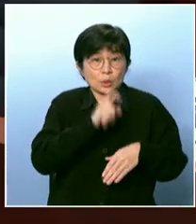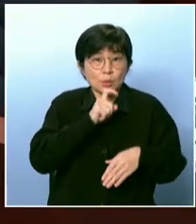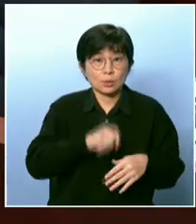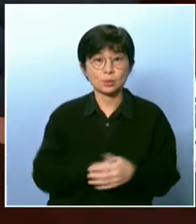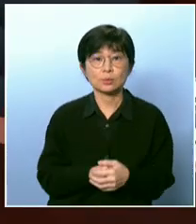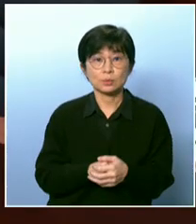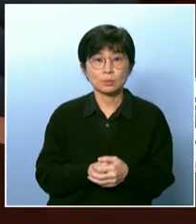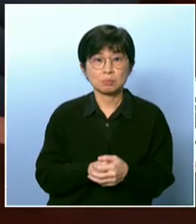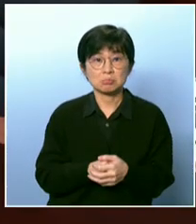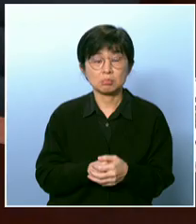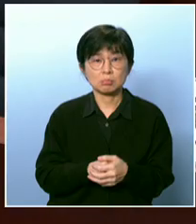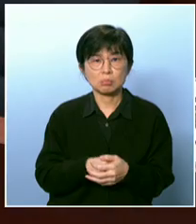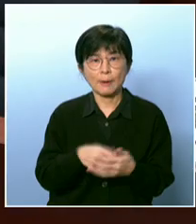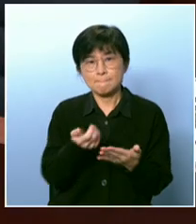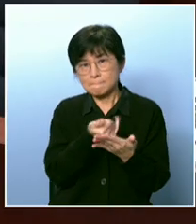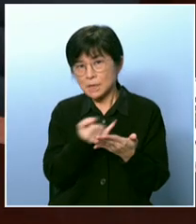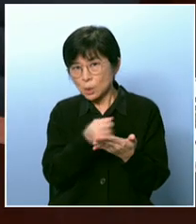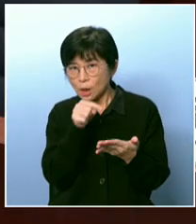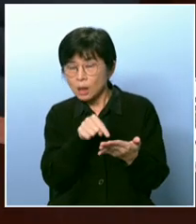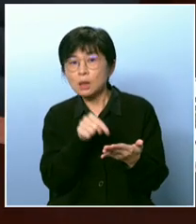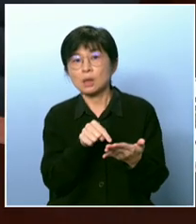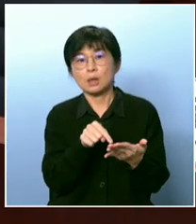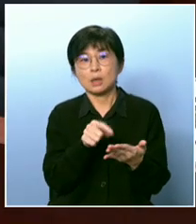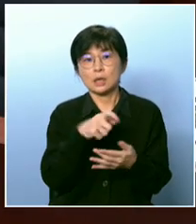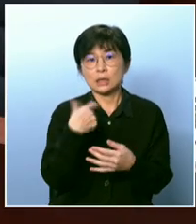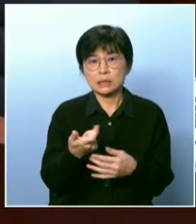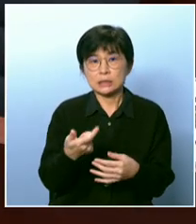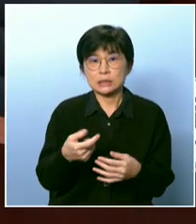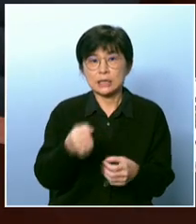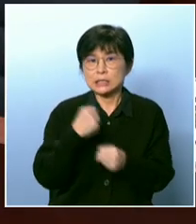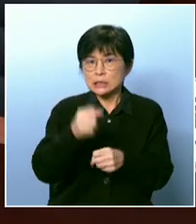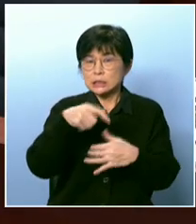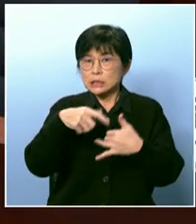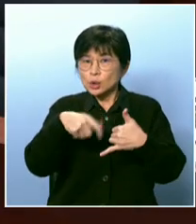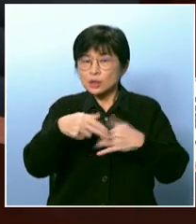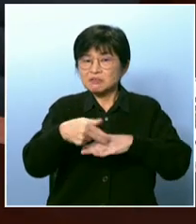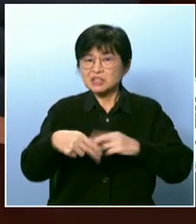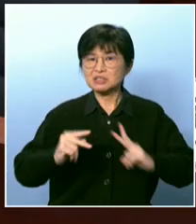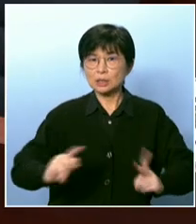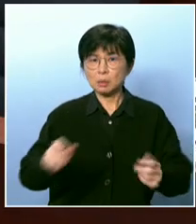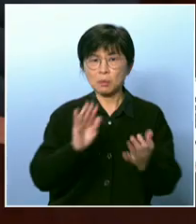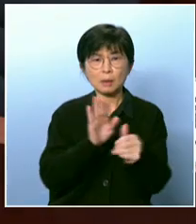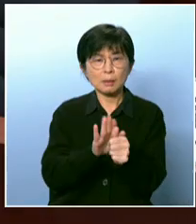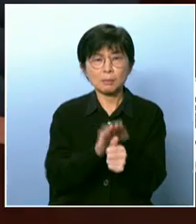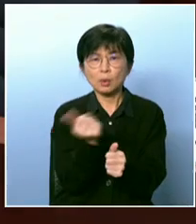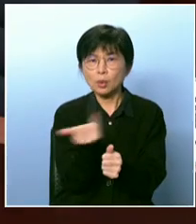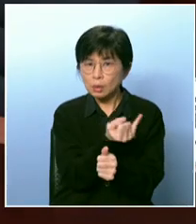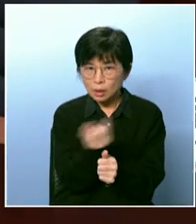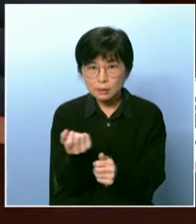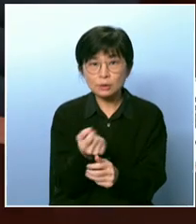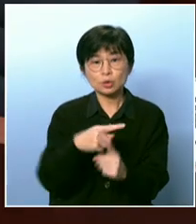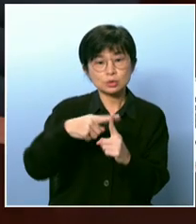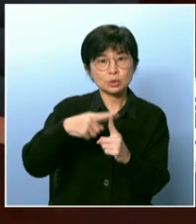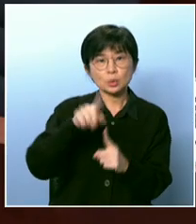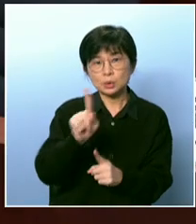were made after 2 years, they will only have 14,400 Hong Kong dollars. How